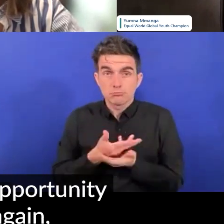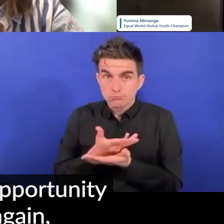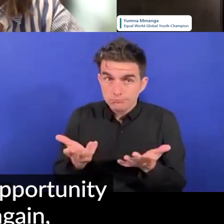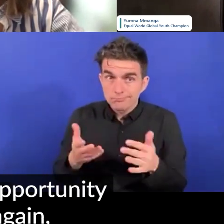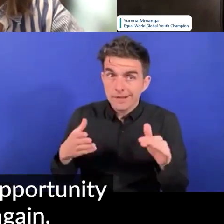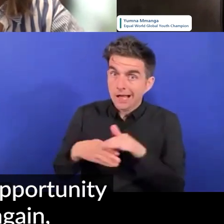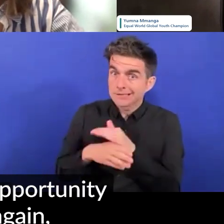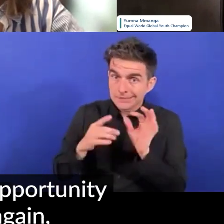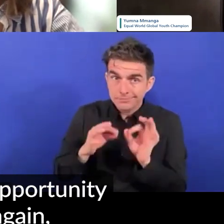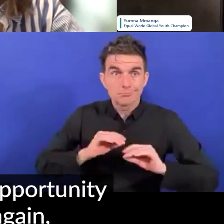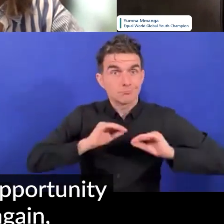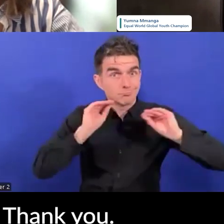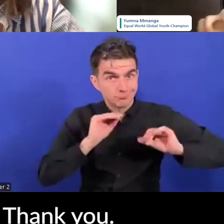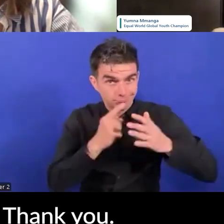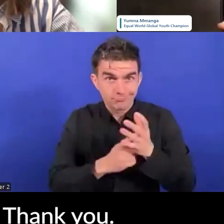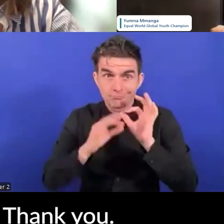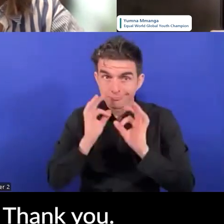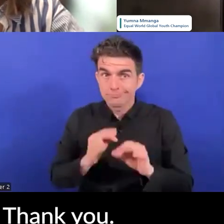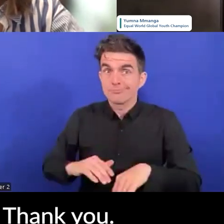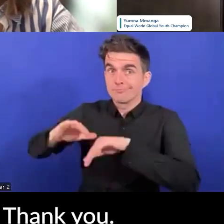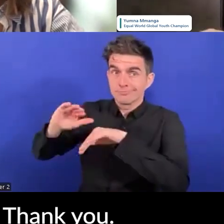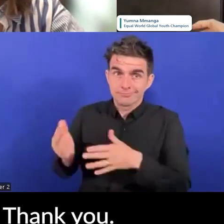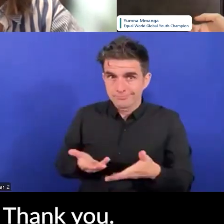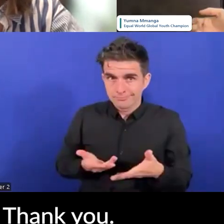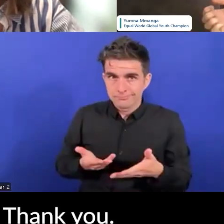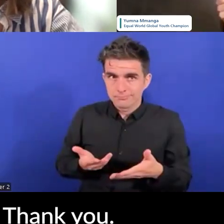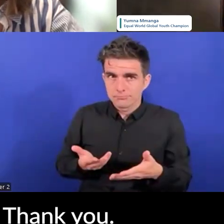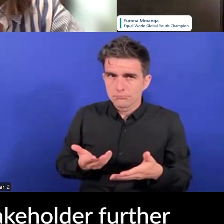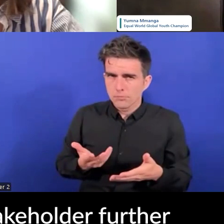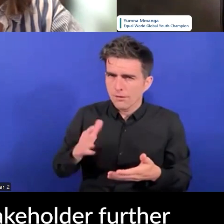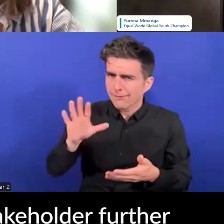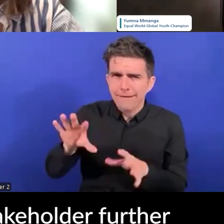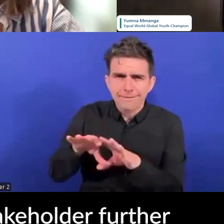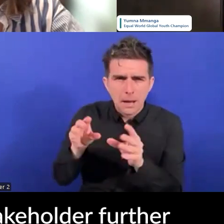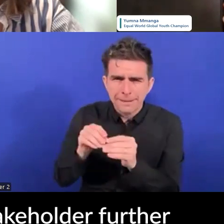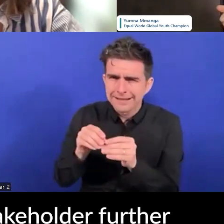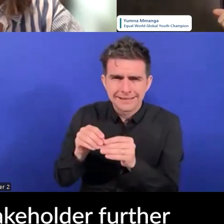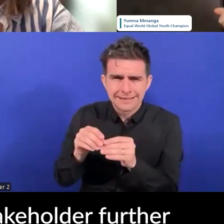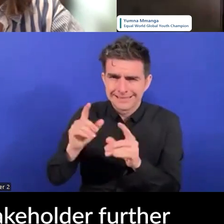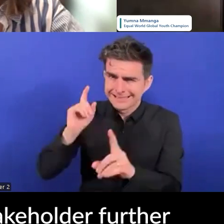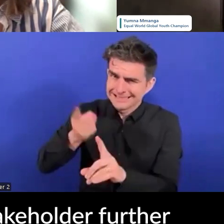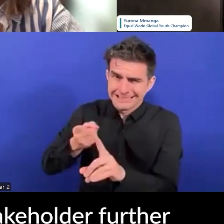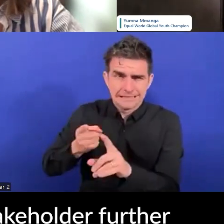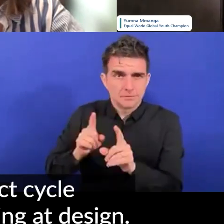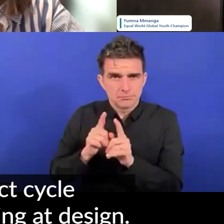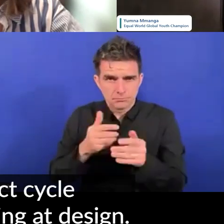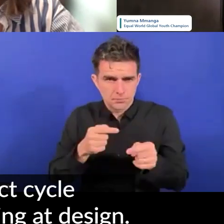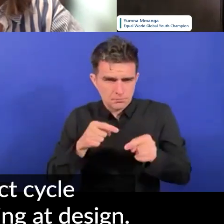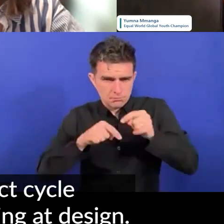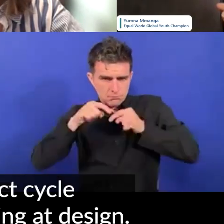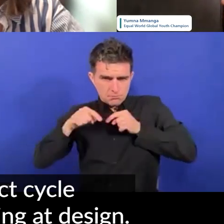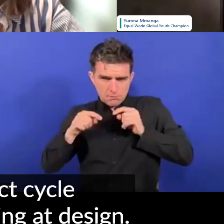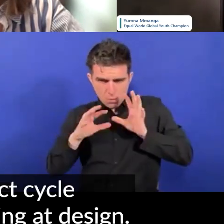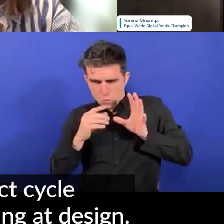the opportunity to do that again, I'll do that, Claire. Thank you. So bringing that key stakeholder further into